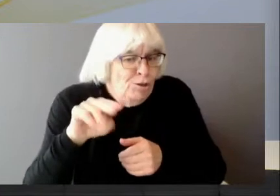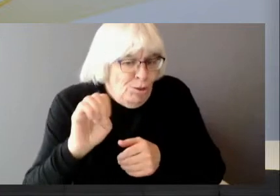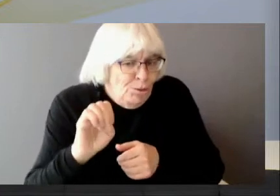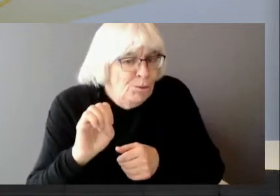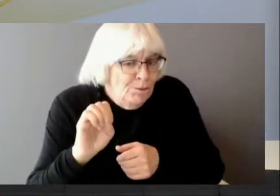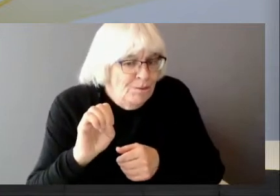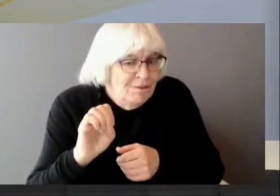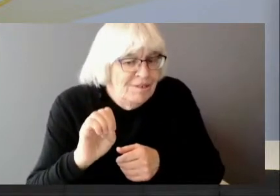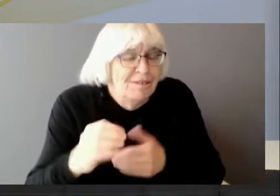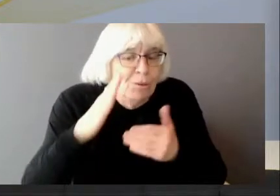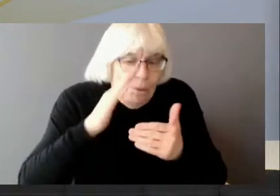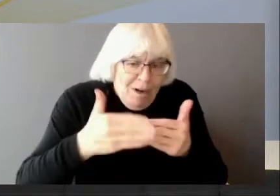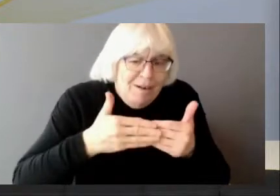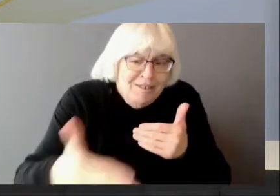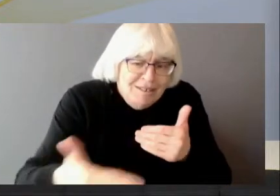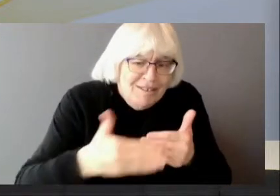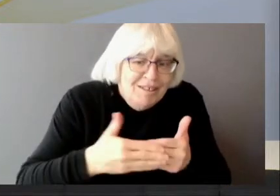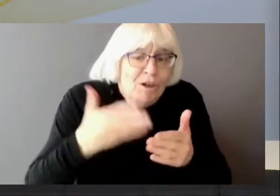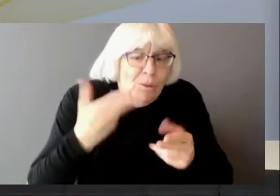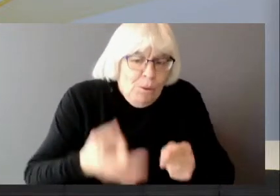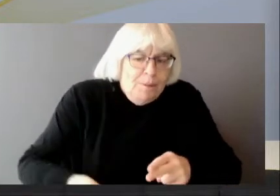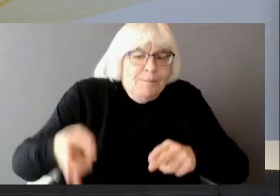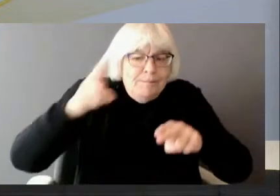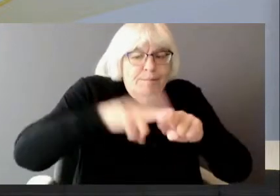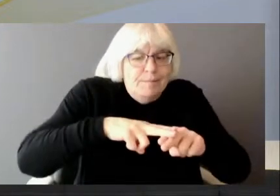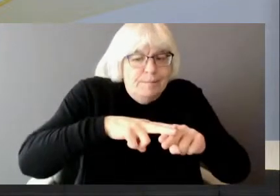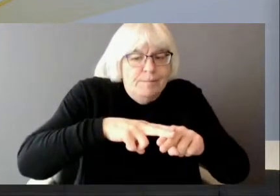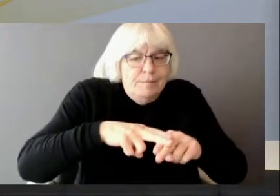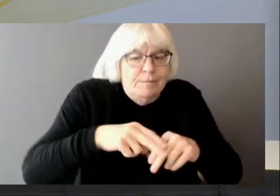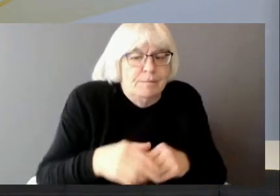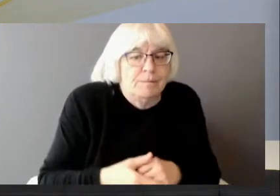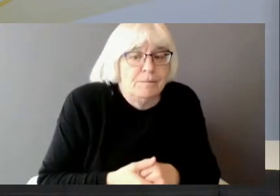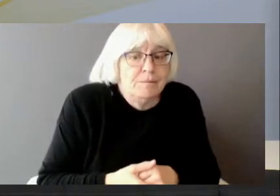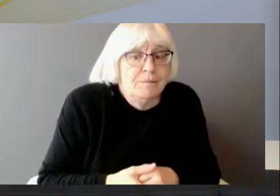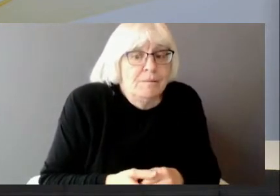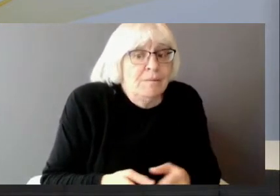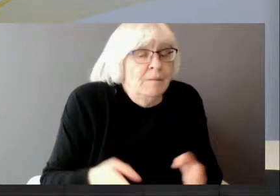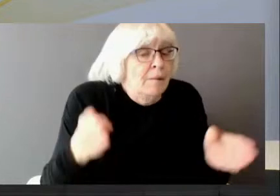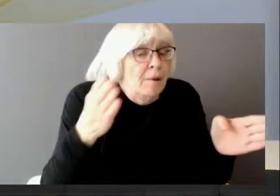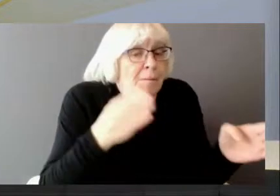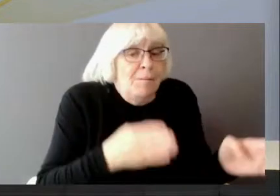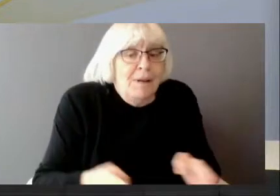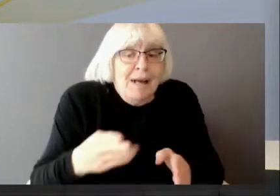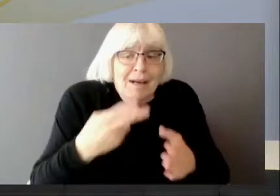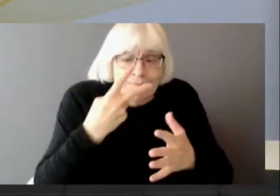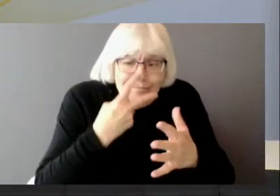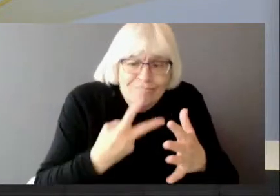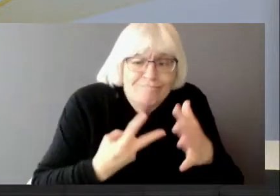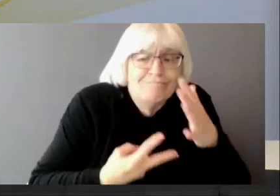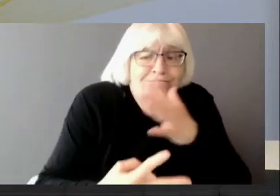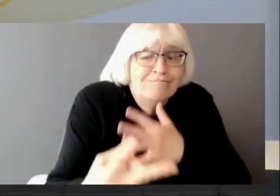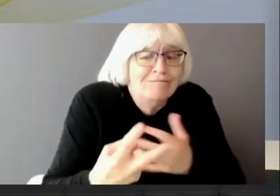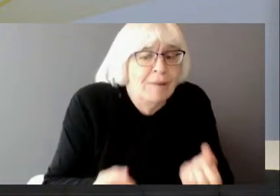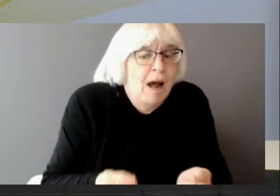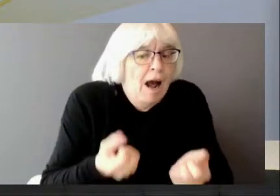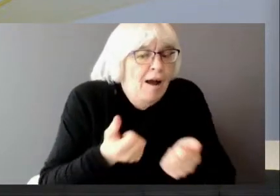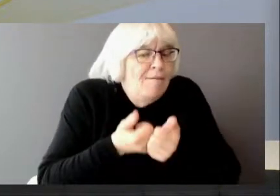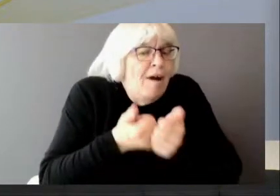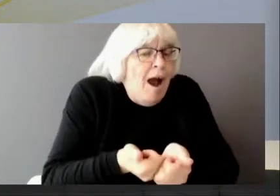about before, that the planning projections are based on a per capita distribution of that vaccine.